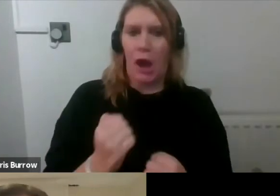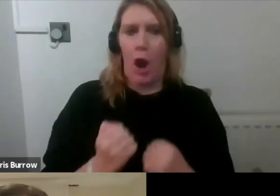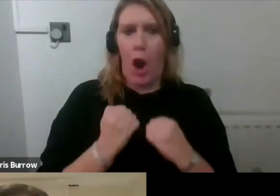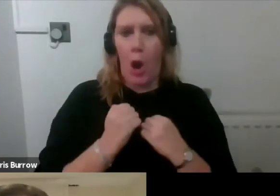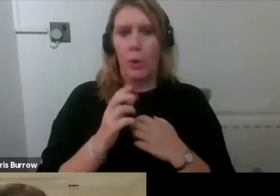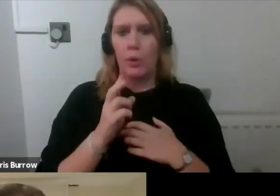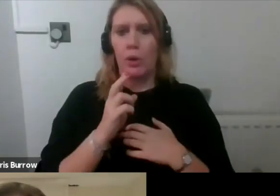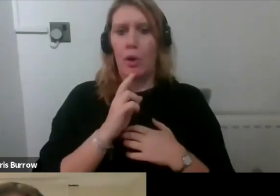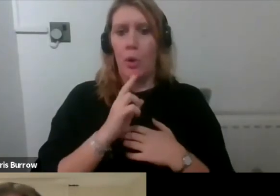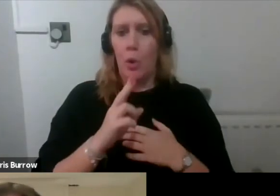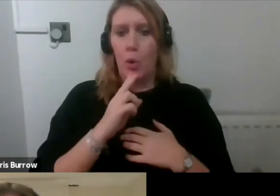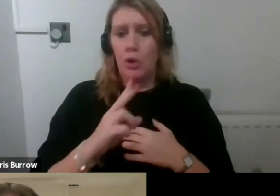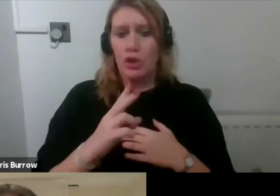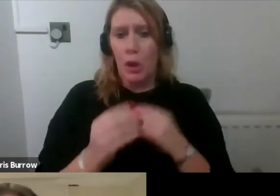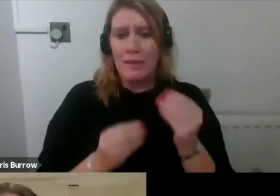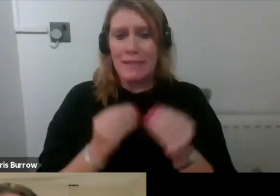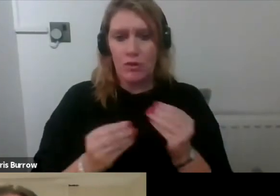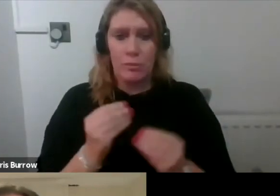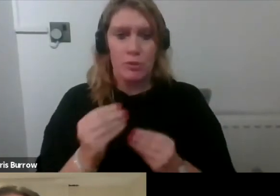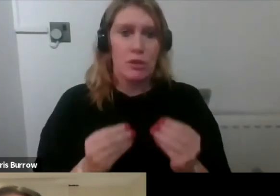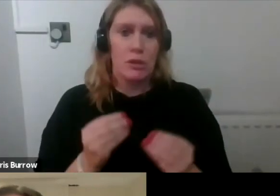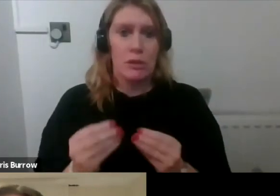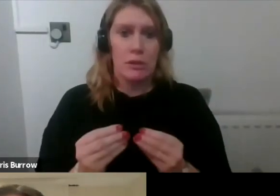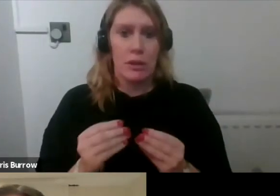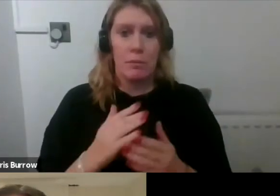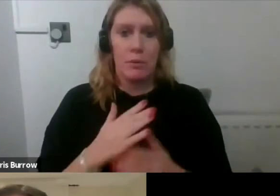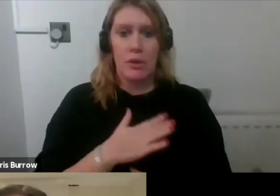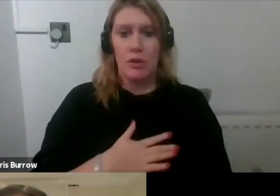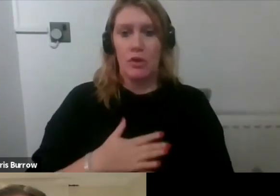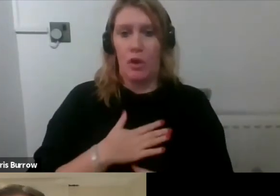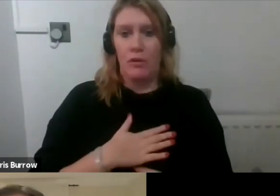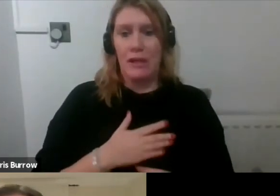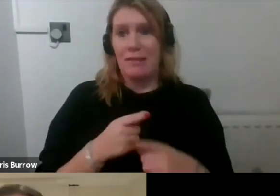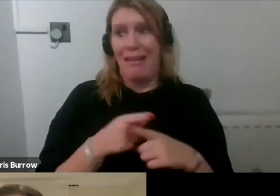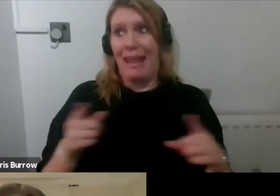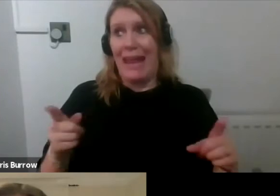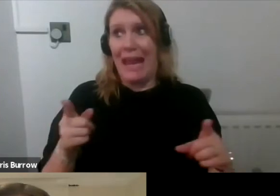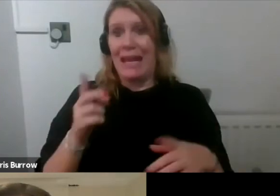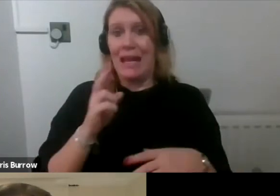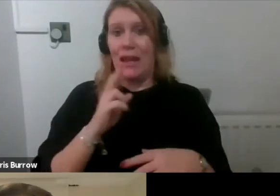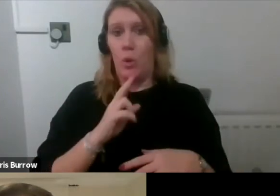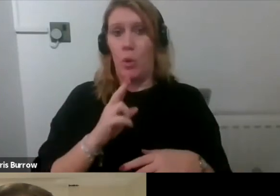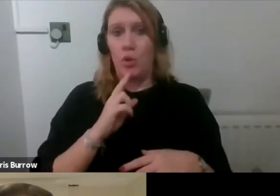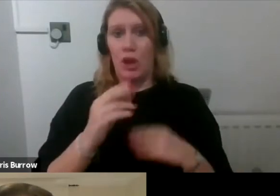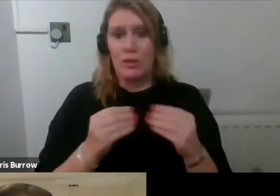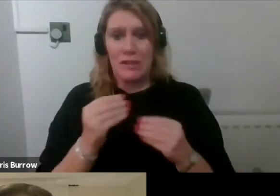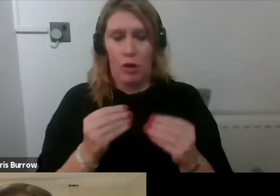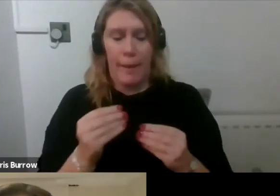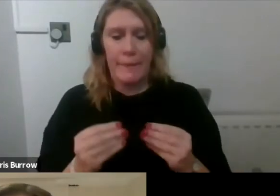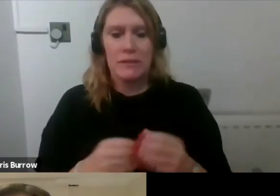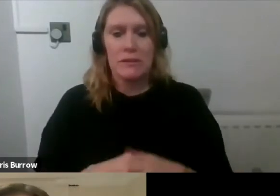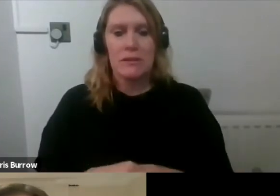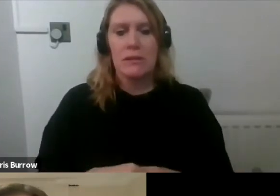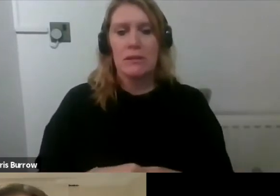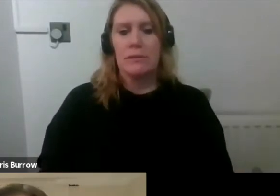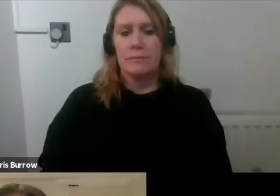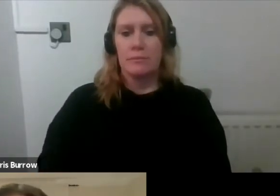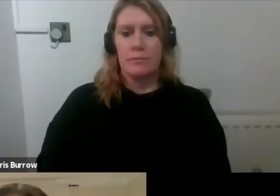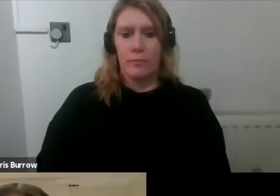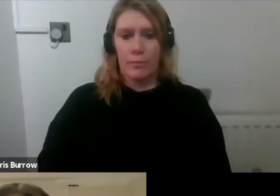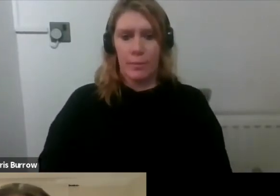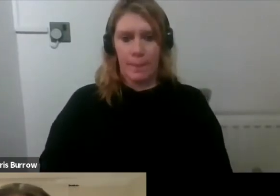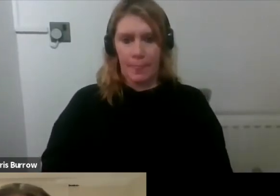quite a good idea, actually. Sorry to any audio describers out there. But it sort of, and it works,